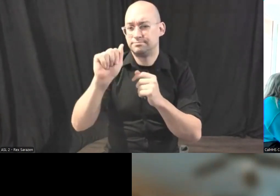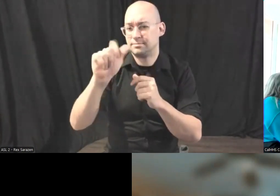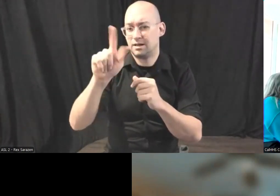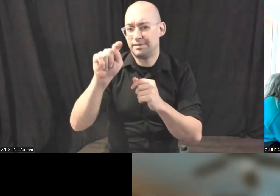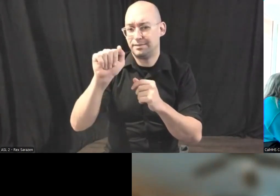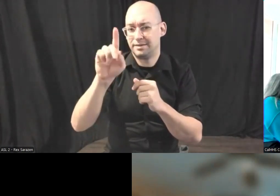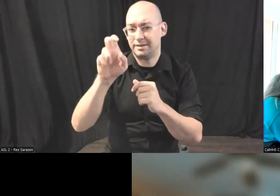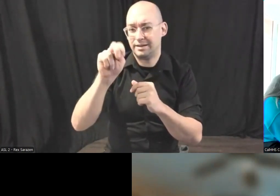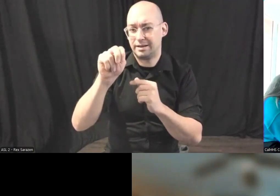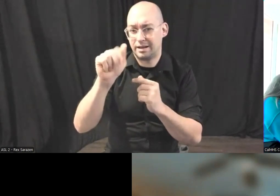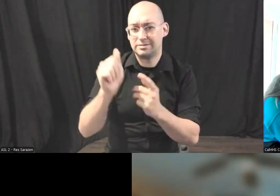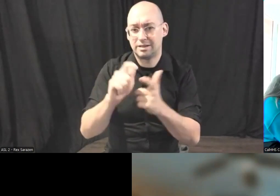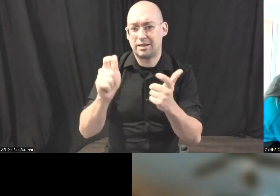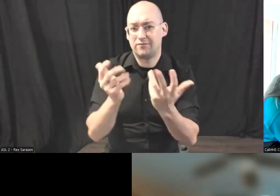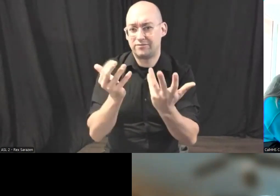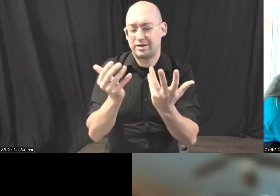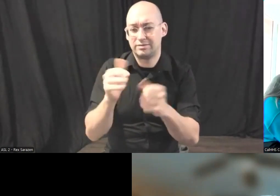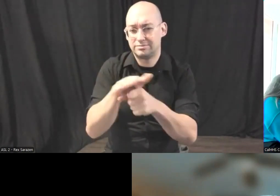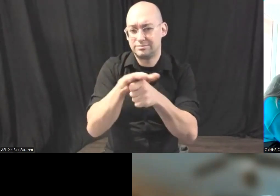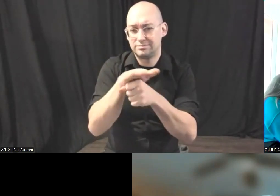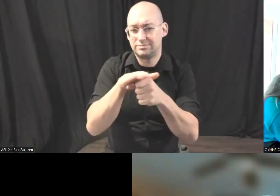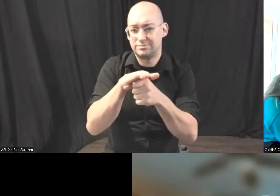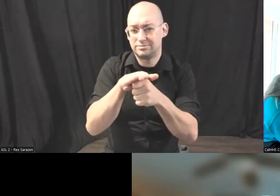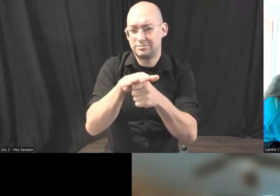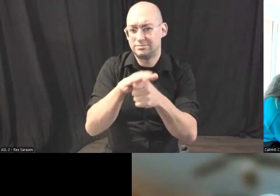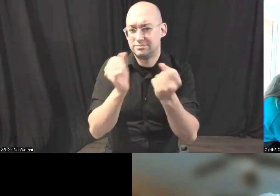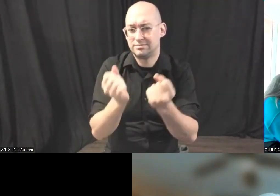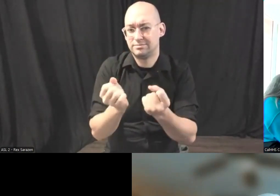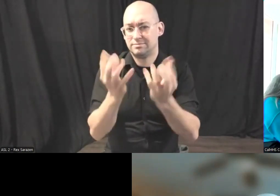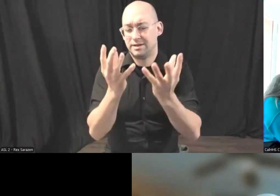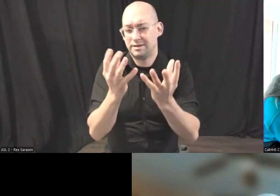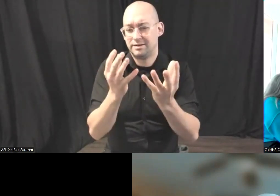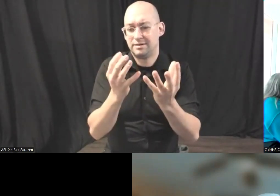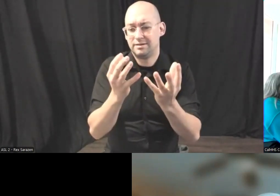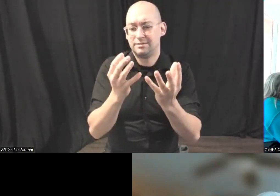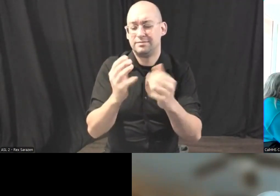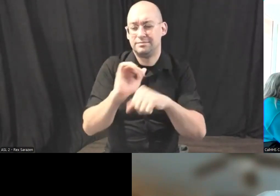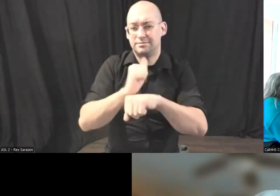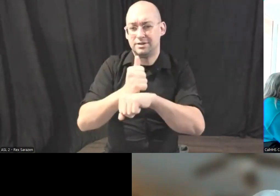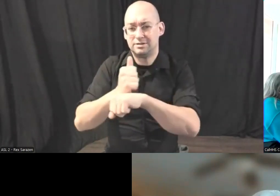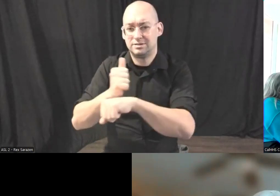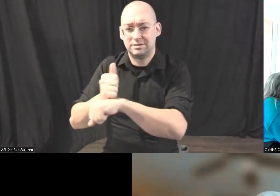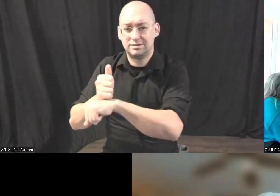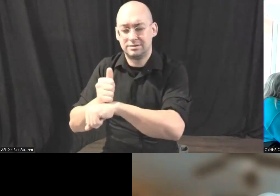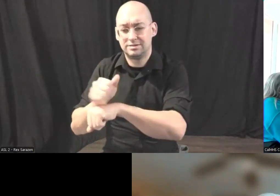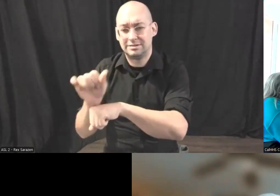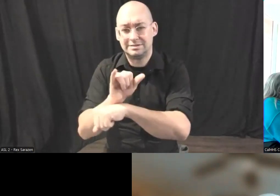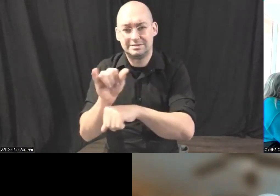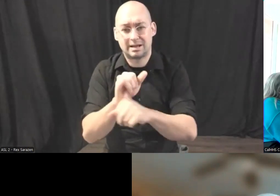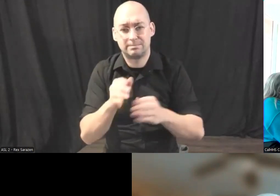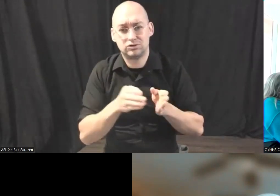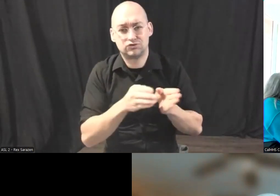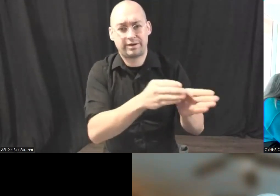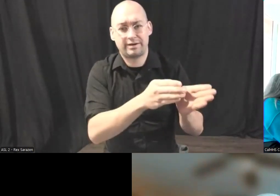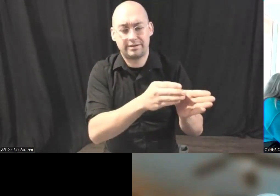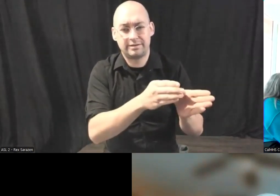right, there's actually a geographic area where several skilled nursing facilities sit on the same street. So when